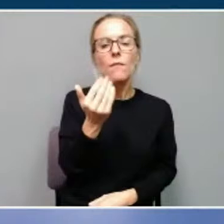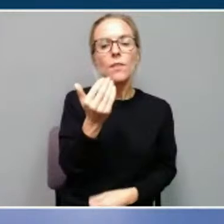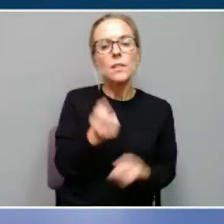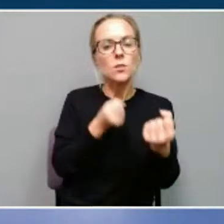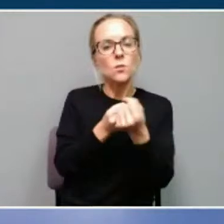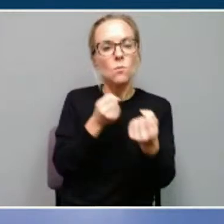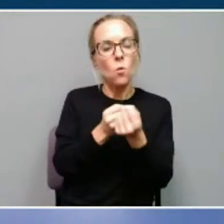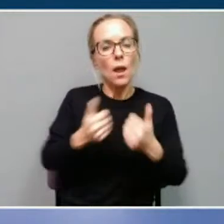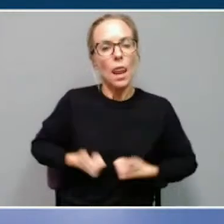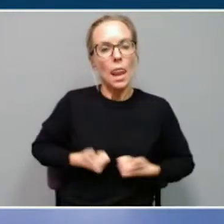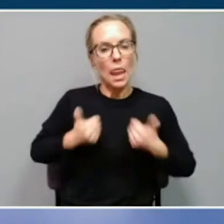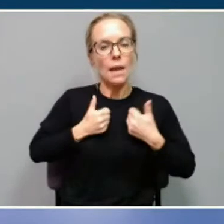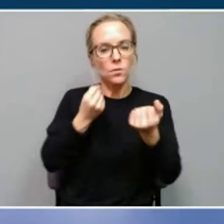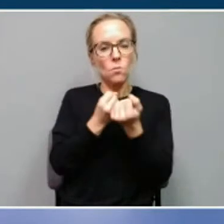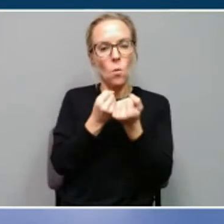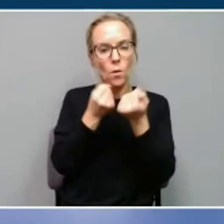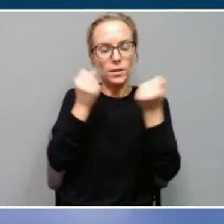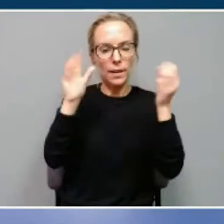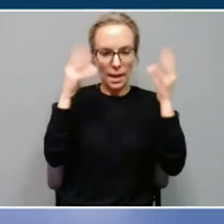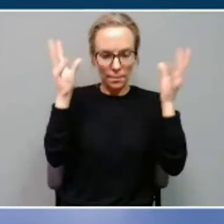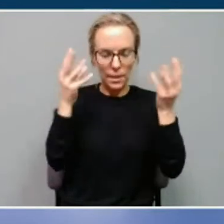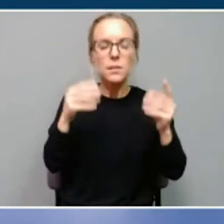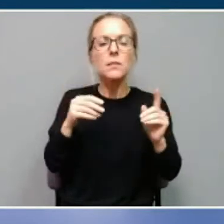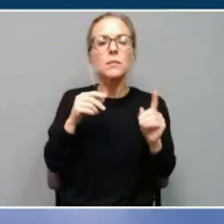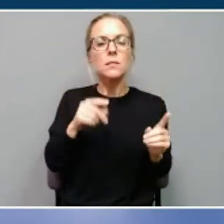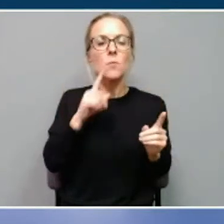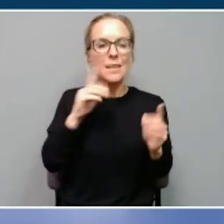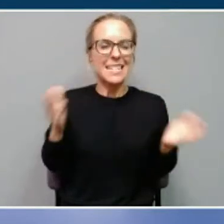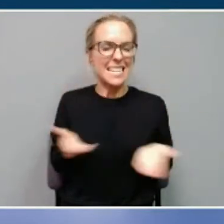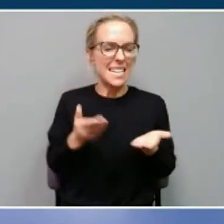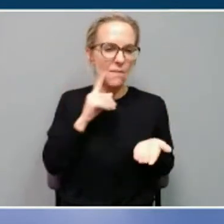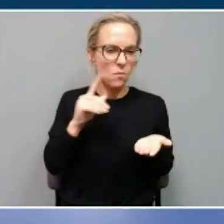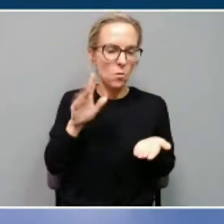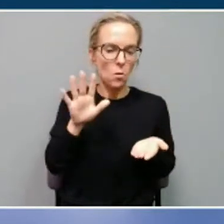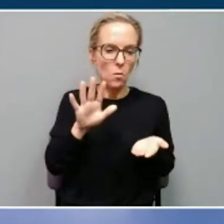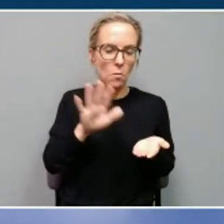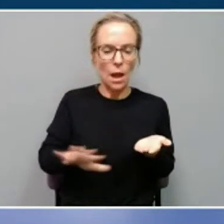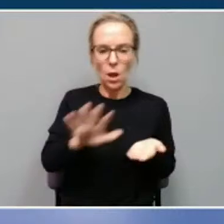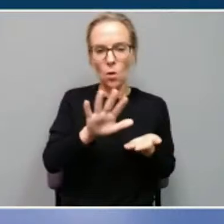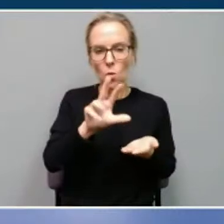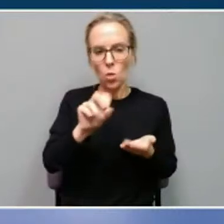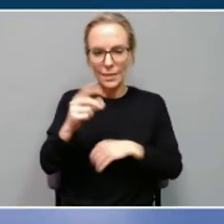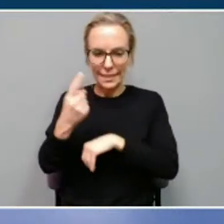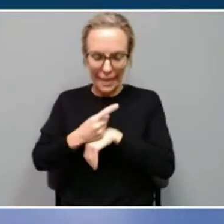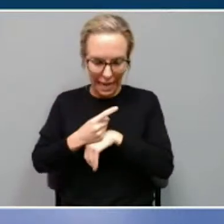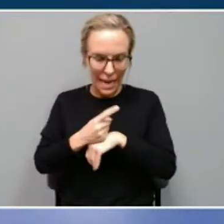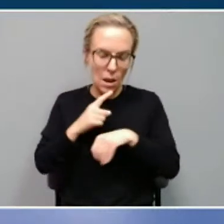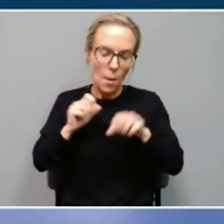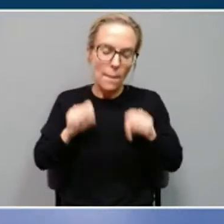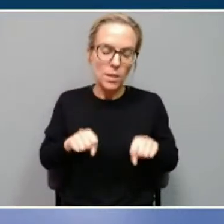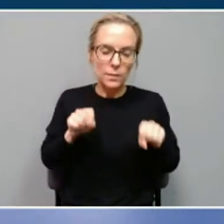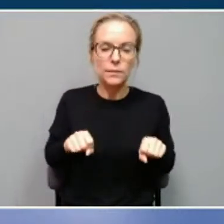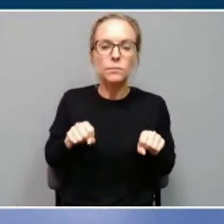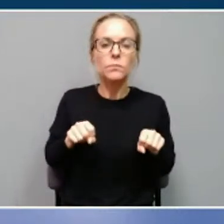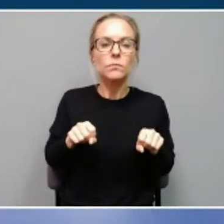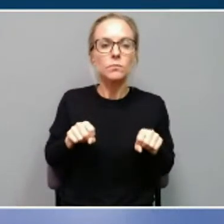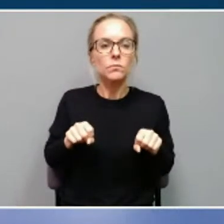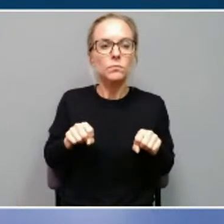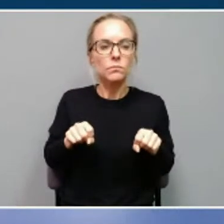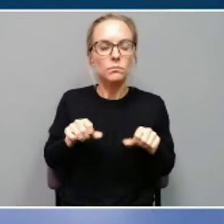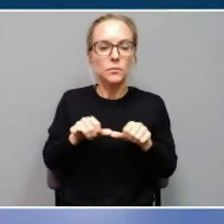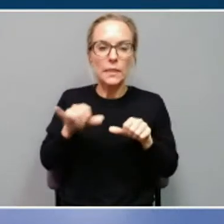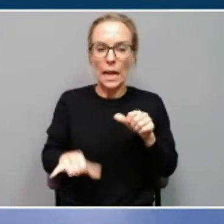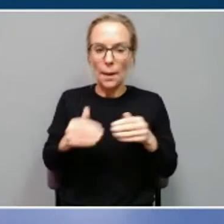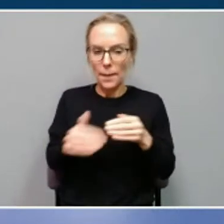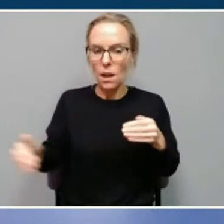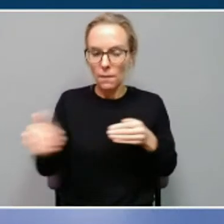that are here. They're going to be here for at least 30 days and possibly beyond. We've asked for 2